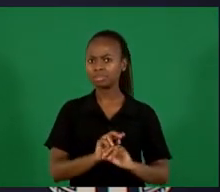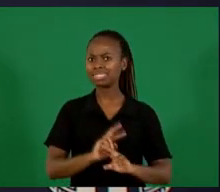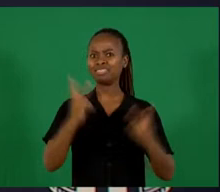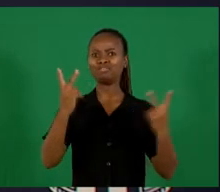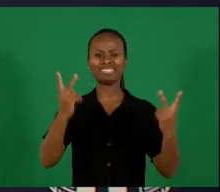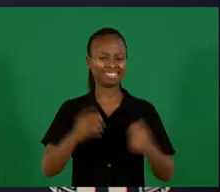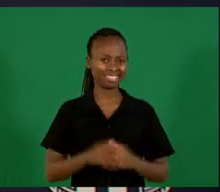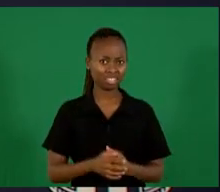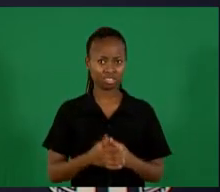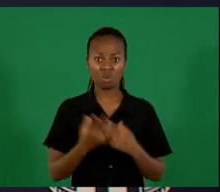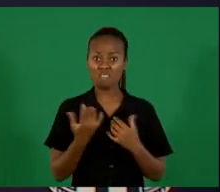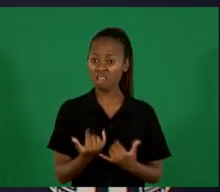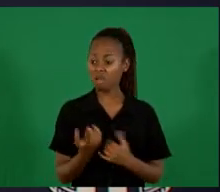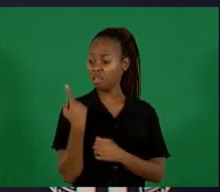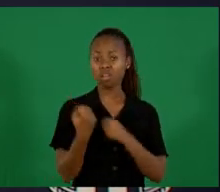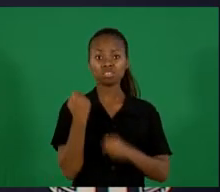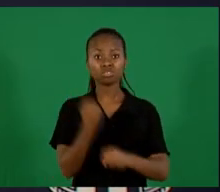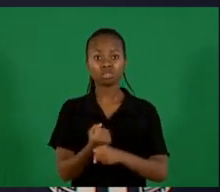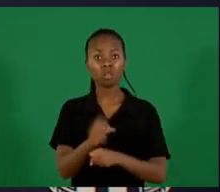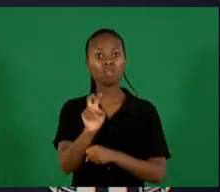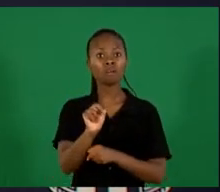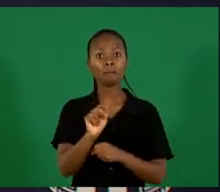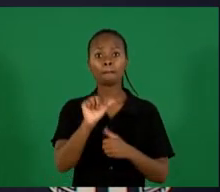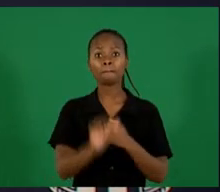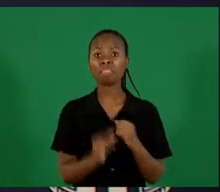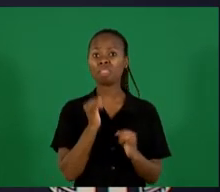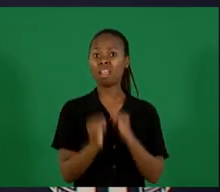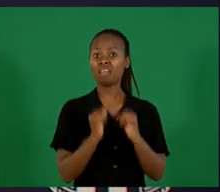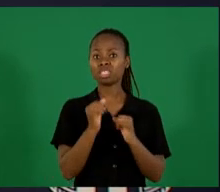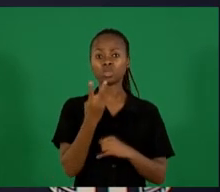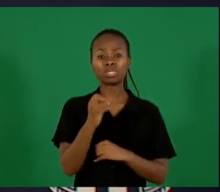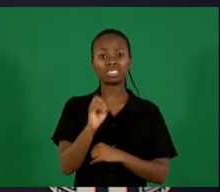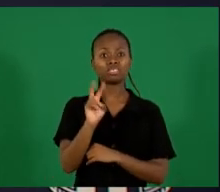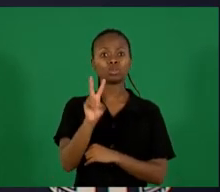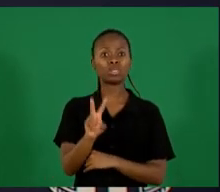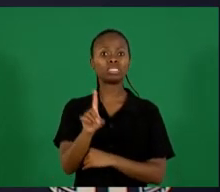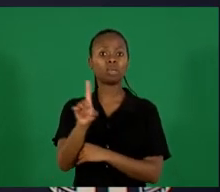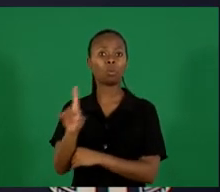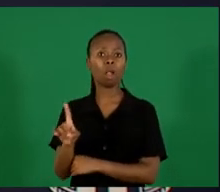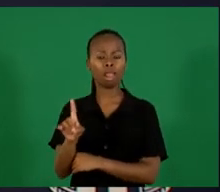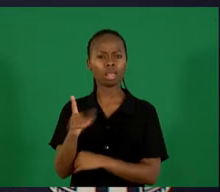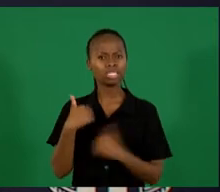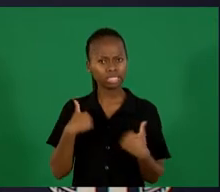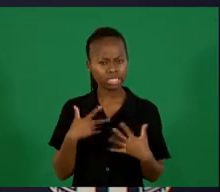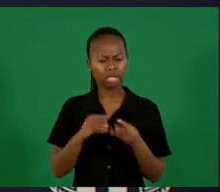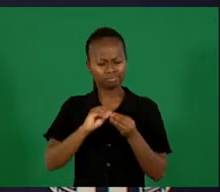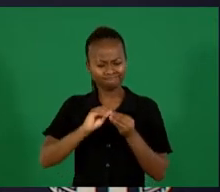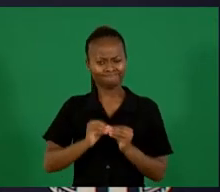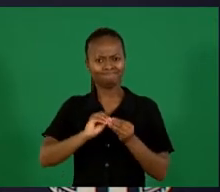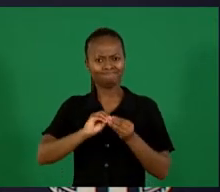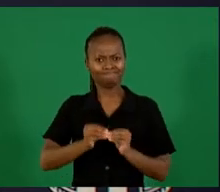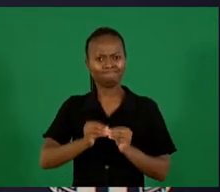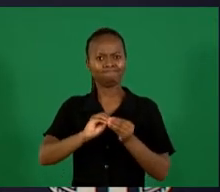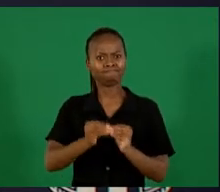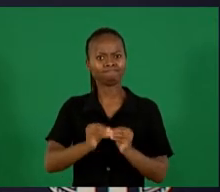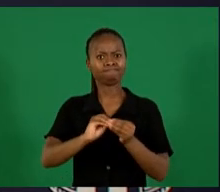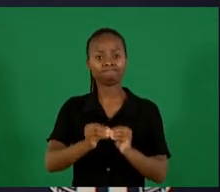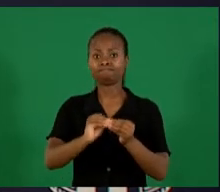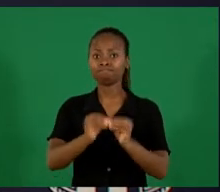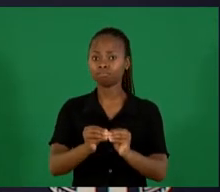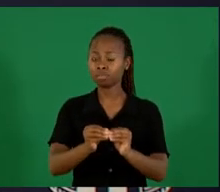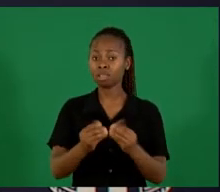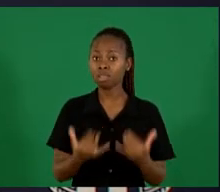adjust policy in November 2021 was reflective of the fact that our mandate says we